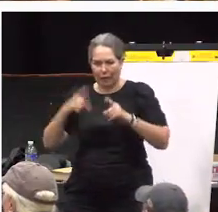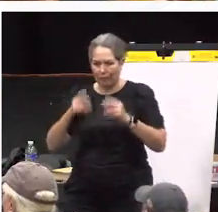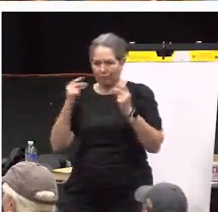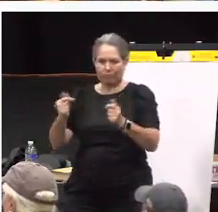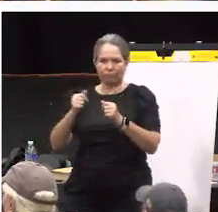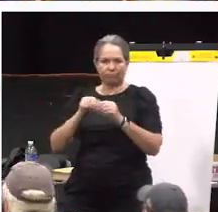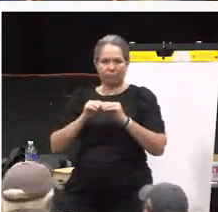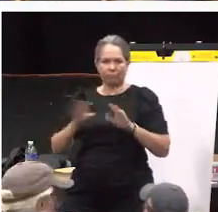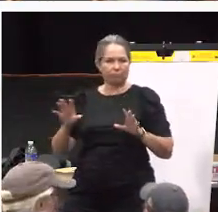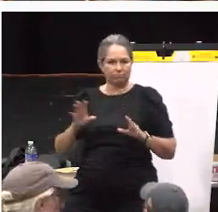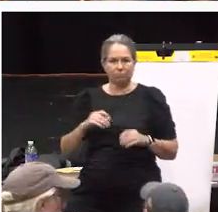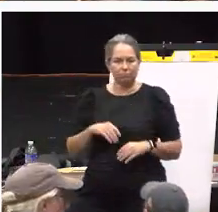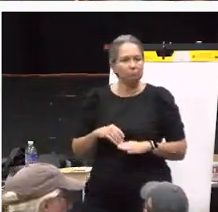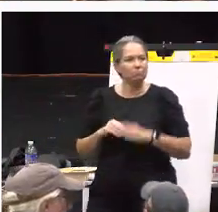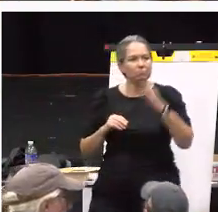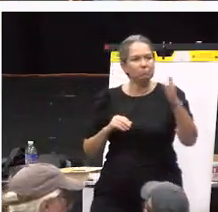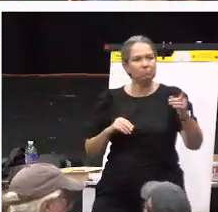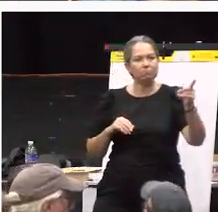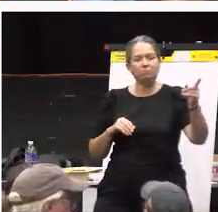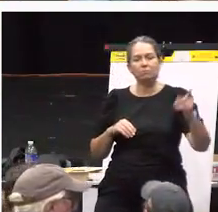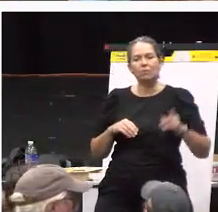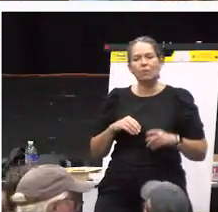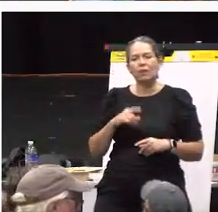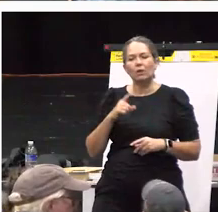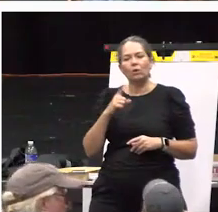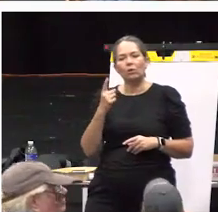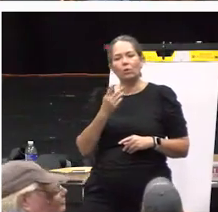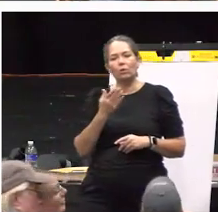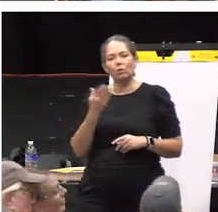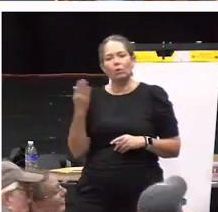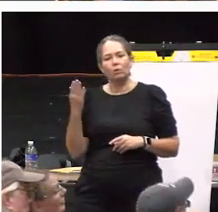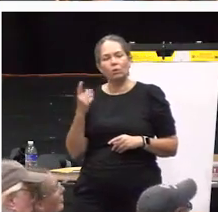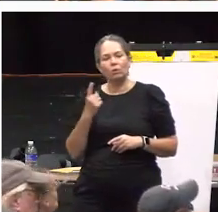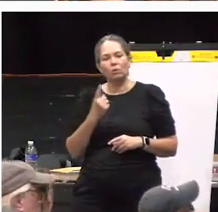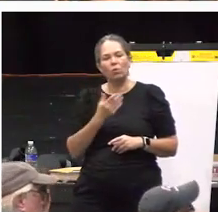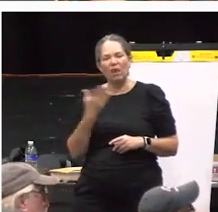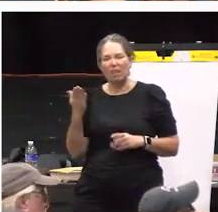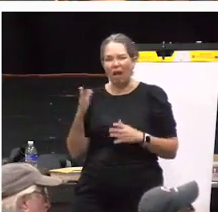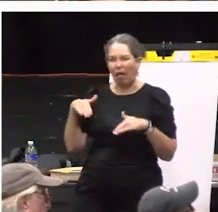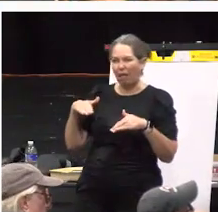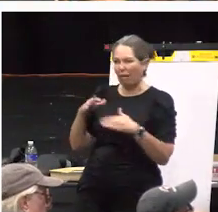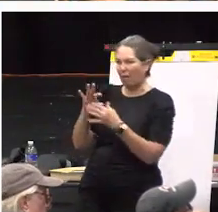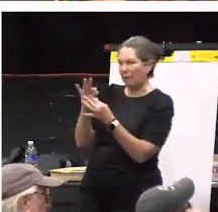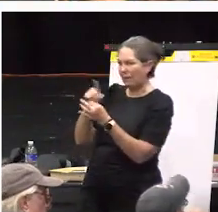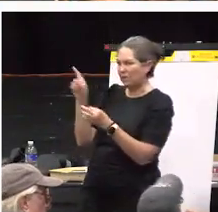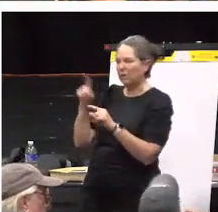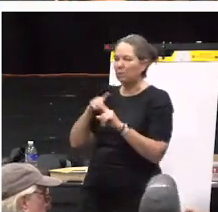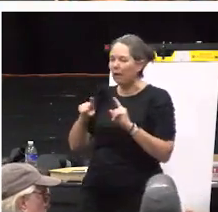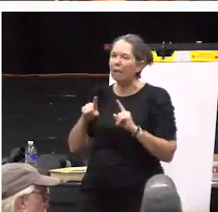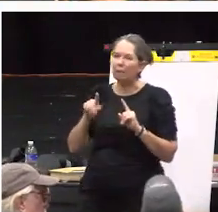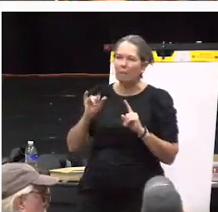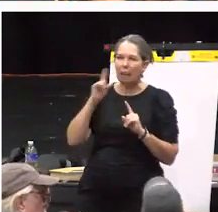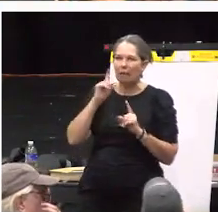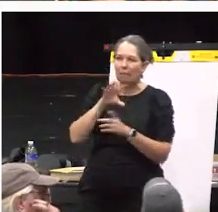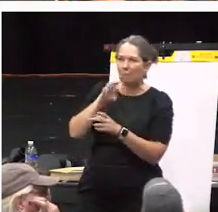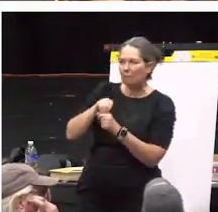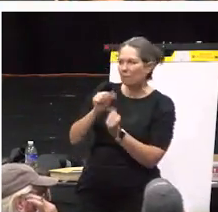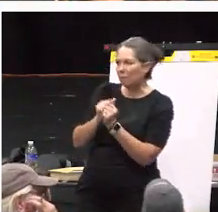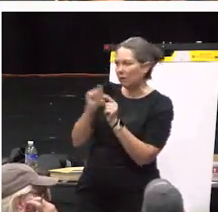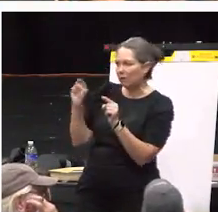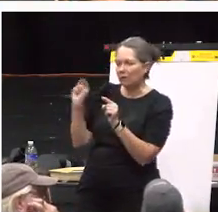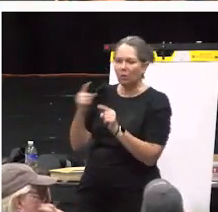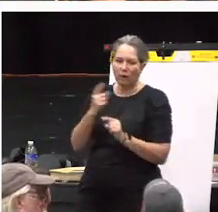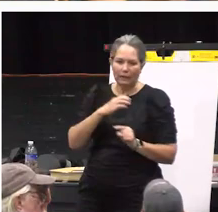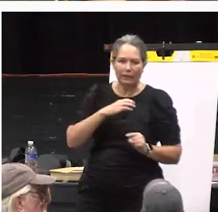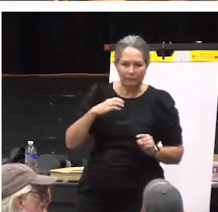Hi, I'm Rebecca Copans. Something that hasn't been mentioned tonight but fits within two of the points that people have been talking about. One is the commission, and